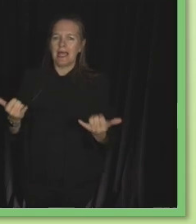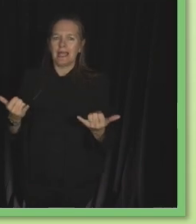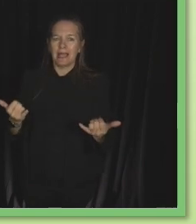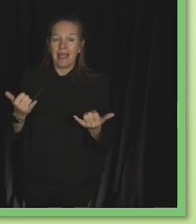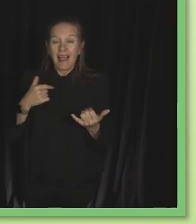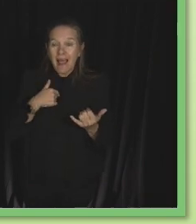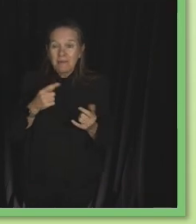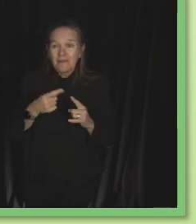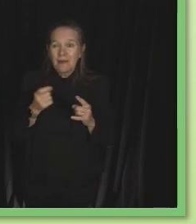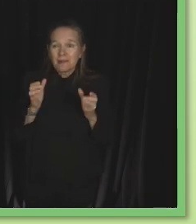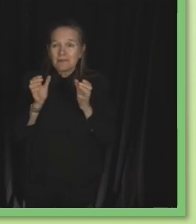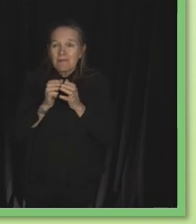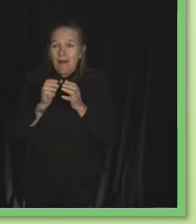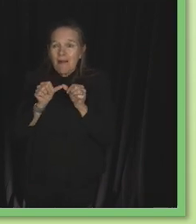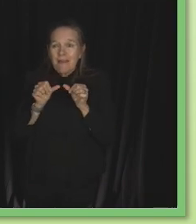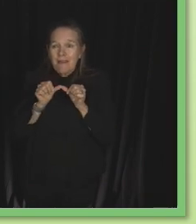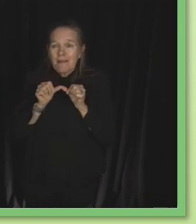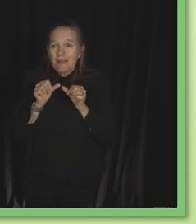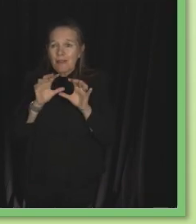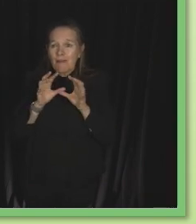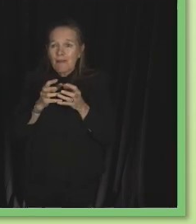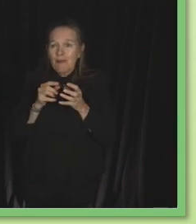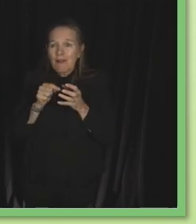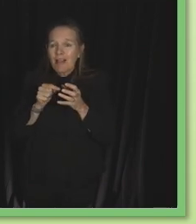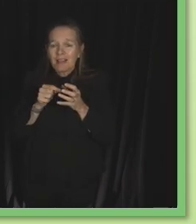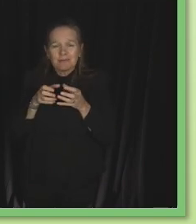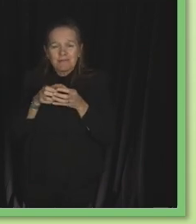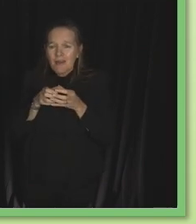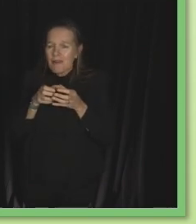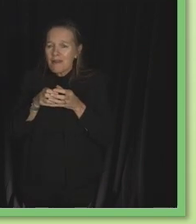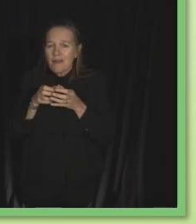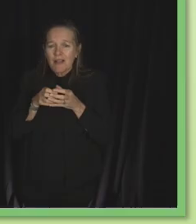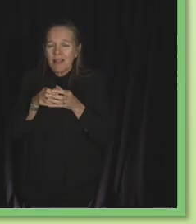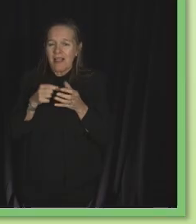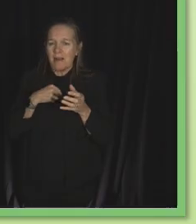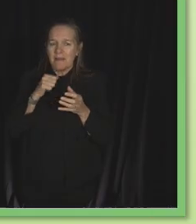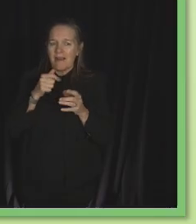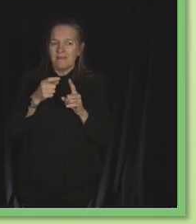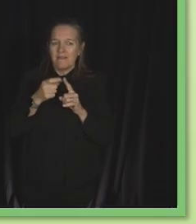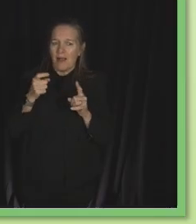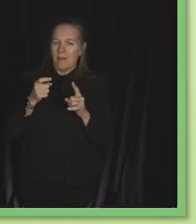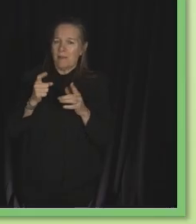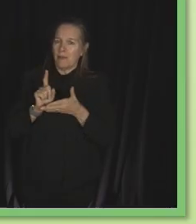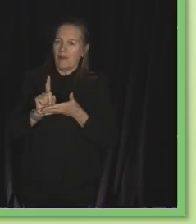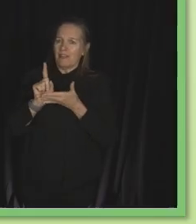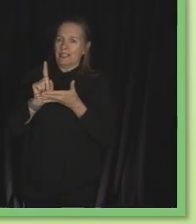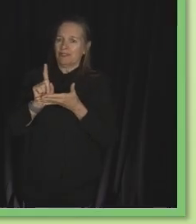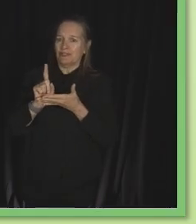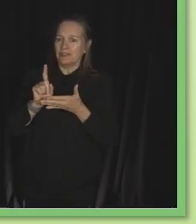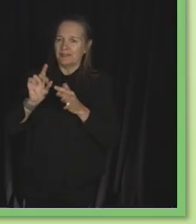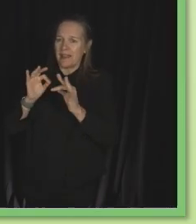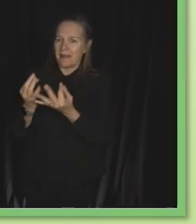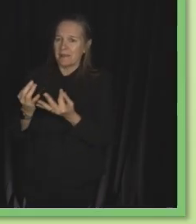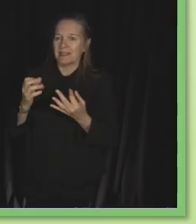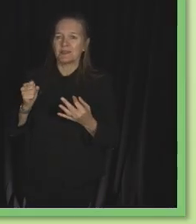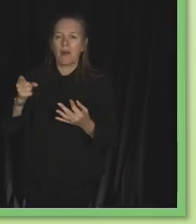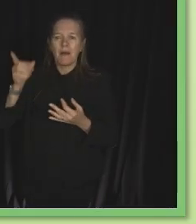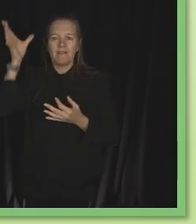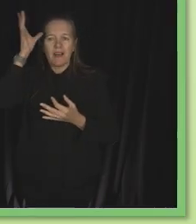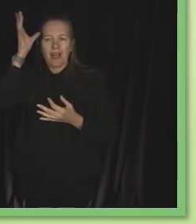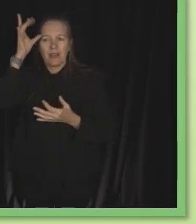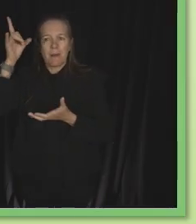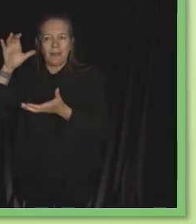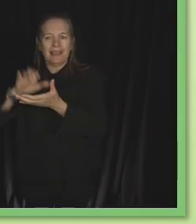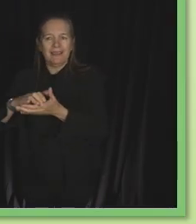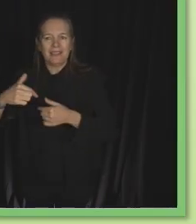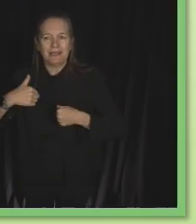the world, I'm from not so privileged beginnings, he helped me to believe in myself and come this far. I'm